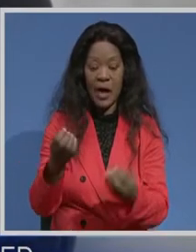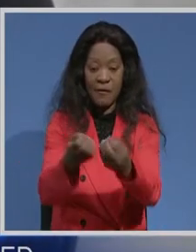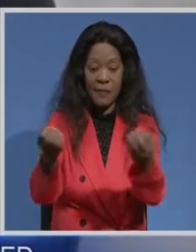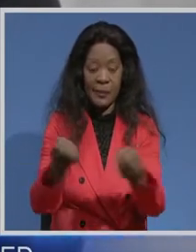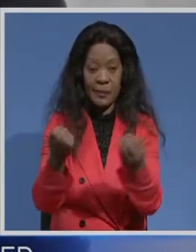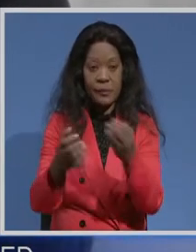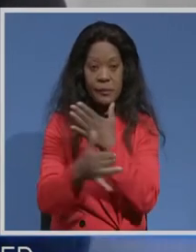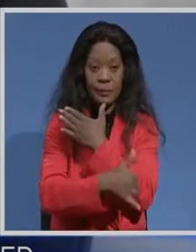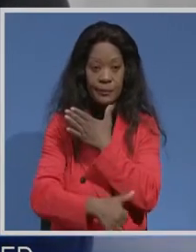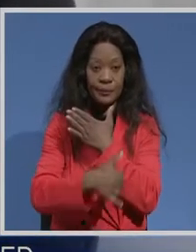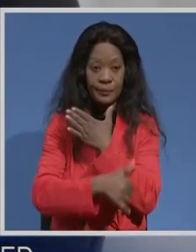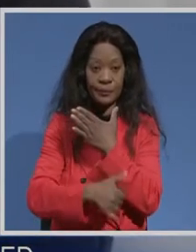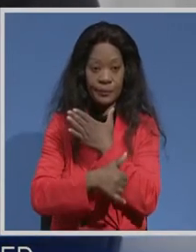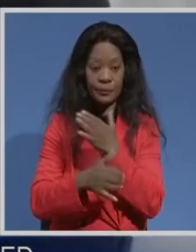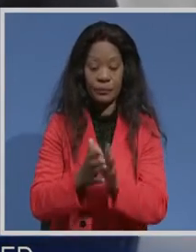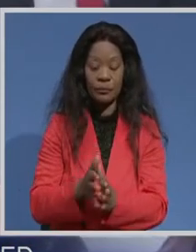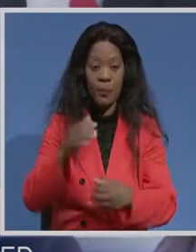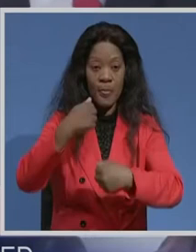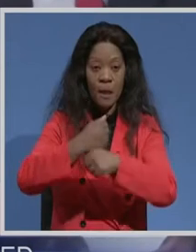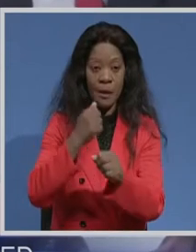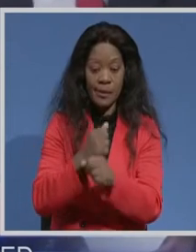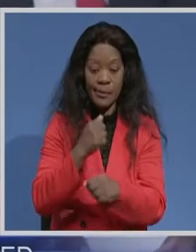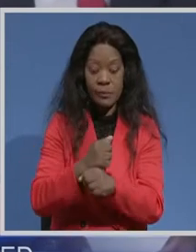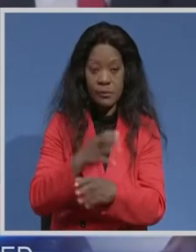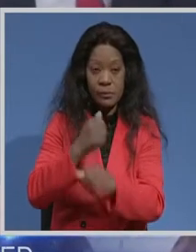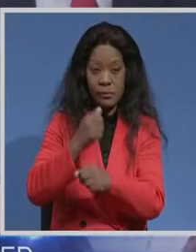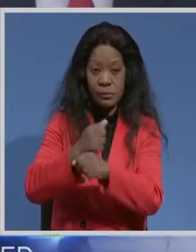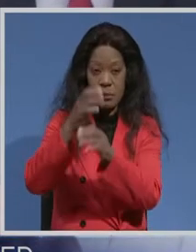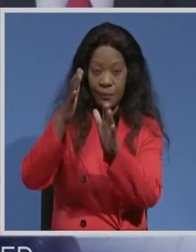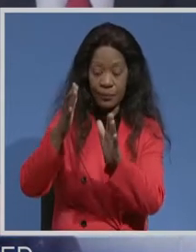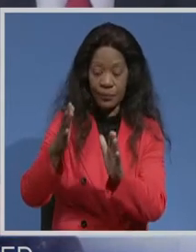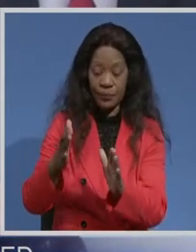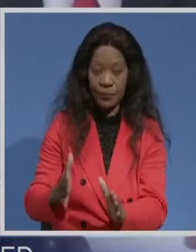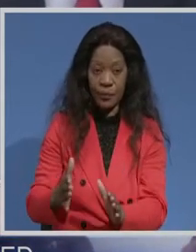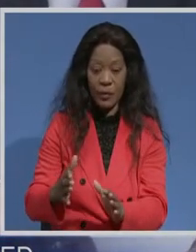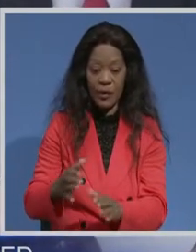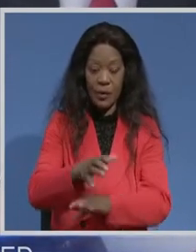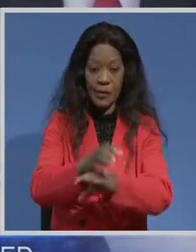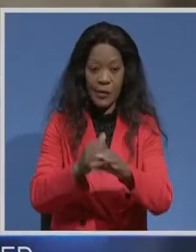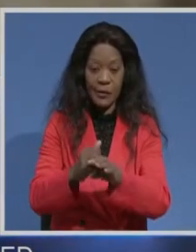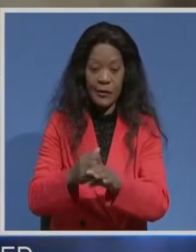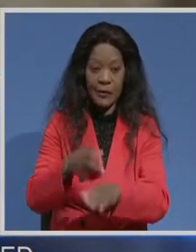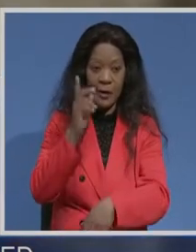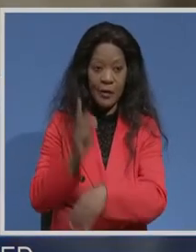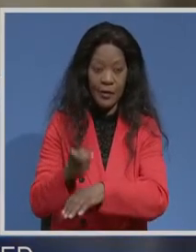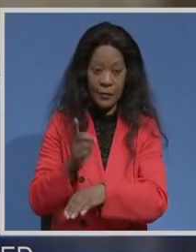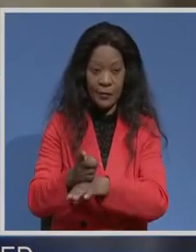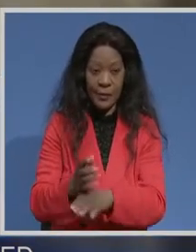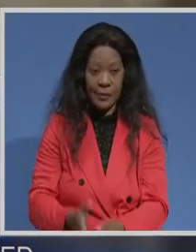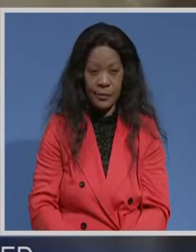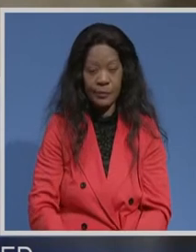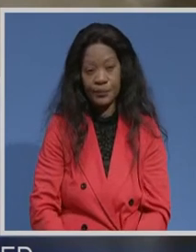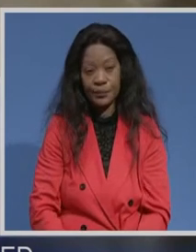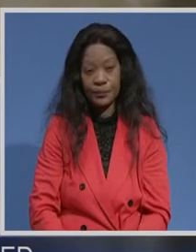The protocol speaks against the production and consumption of substances, posing as a threat to the ozone layer. ZEMA is also